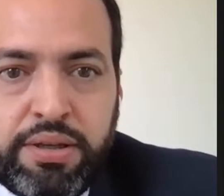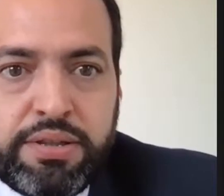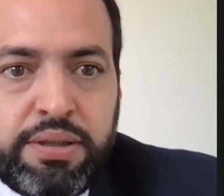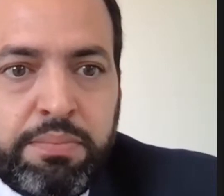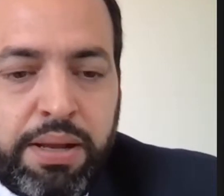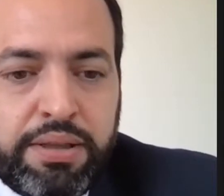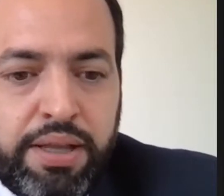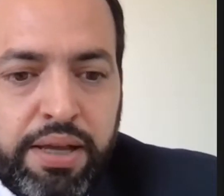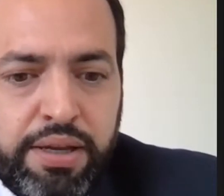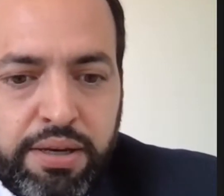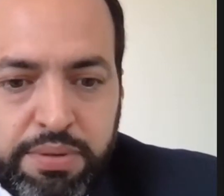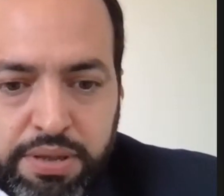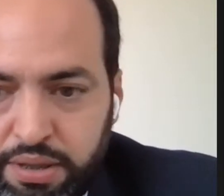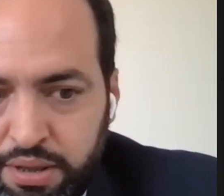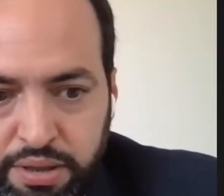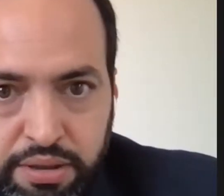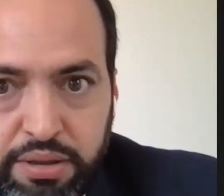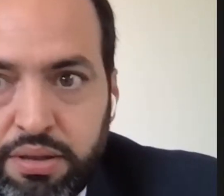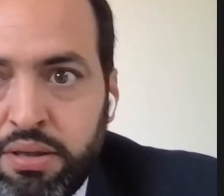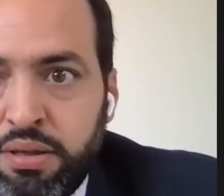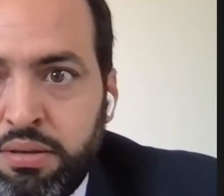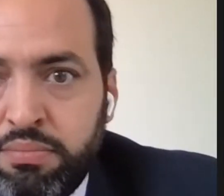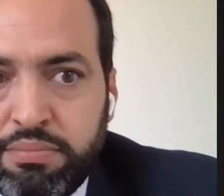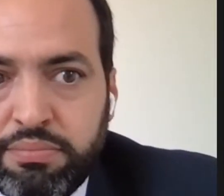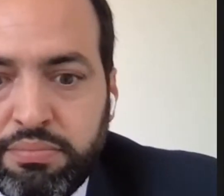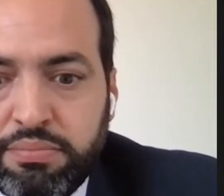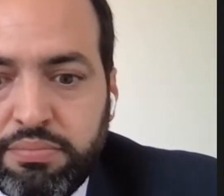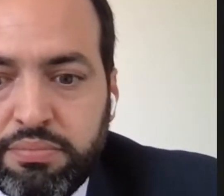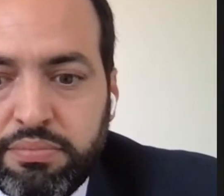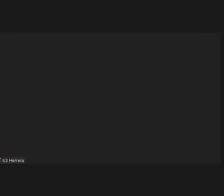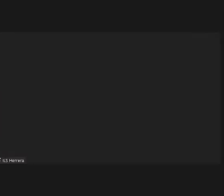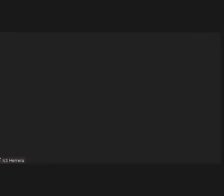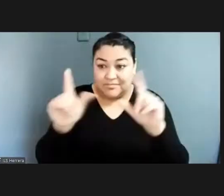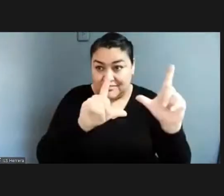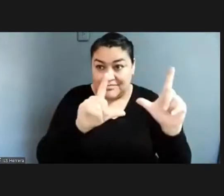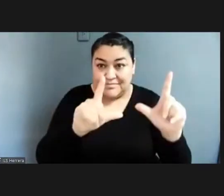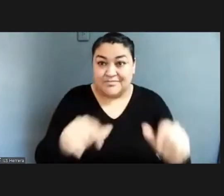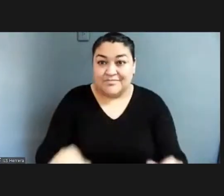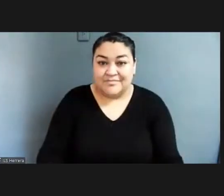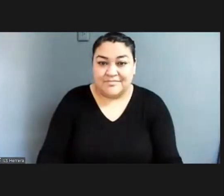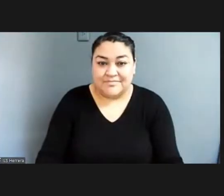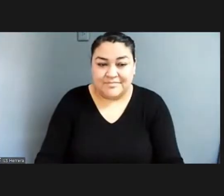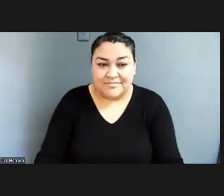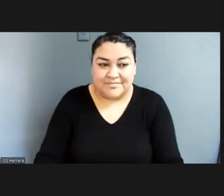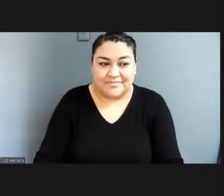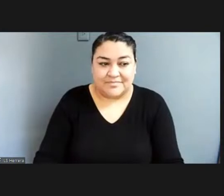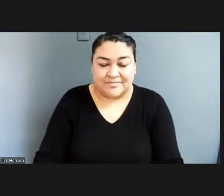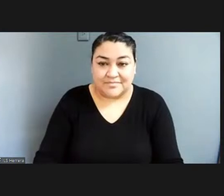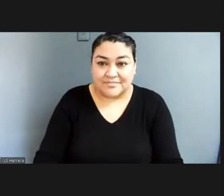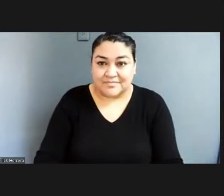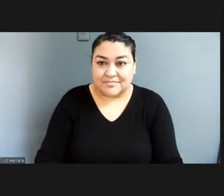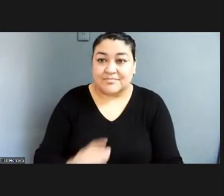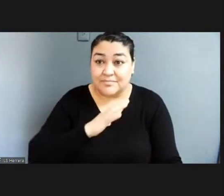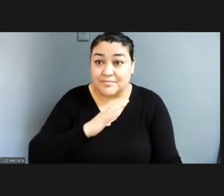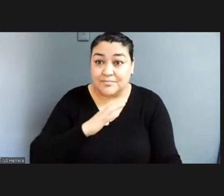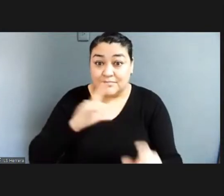education. If you allow me, I'll try to share my screen.